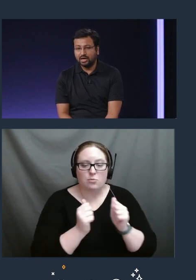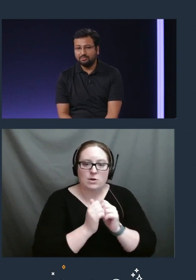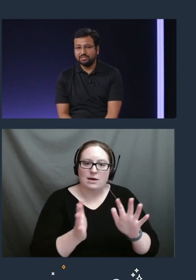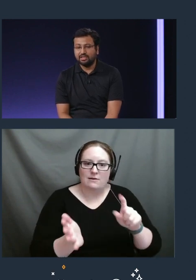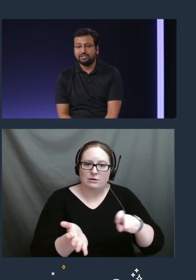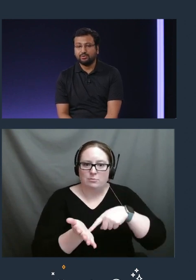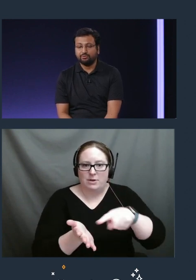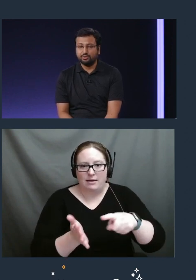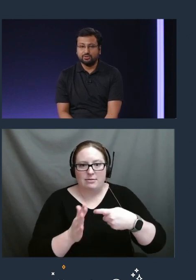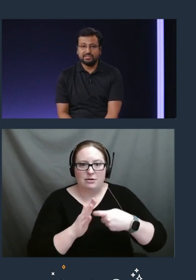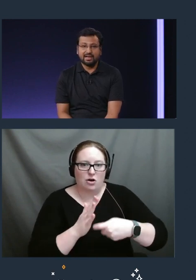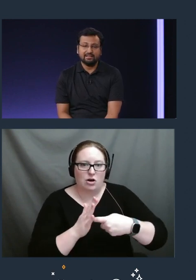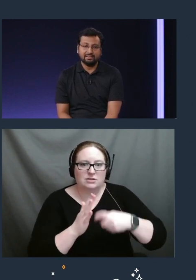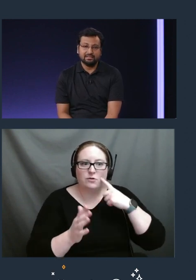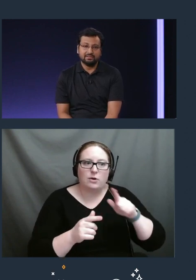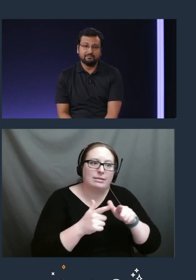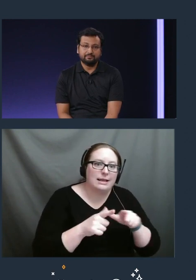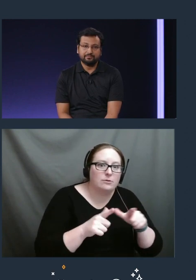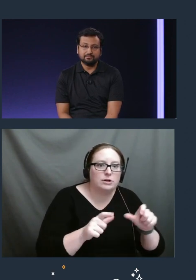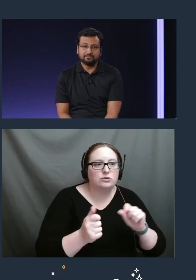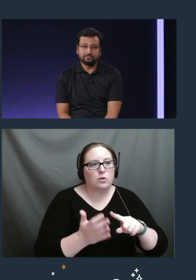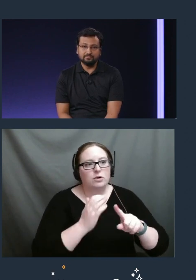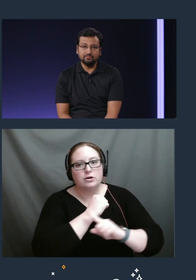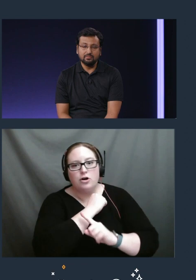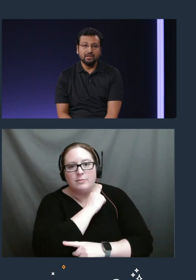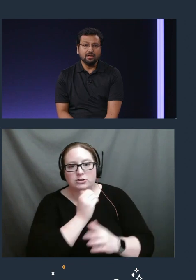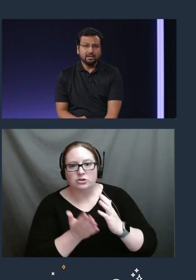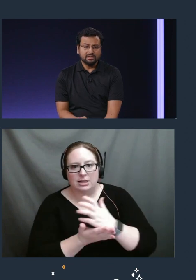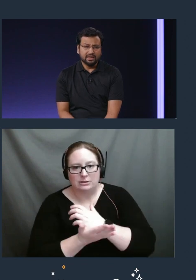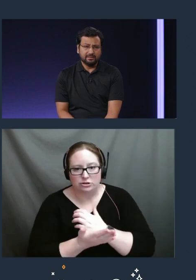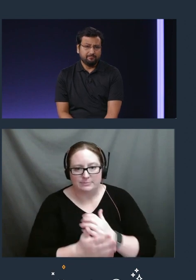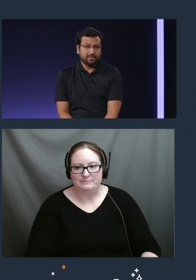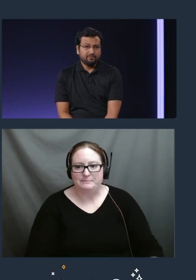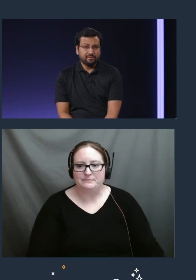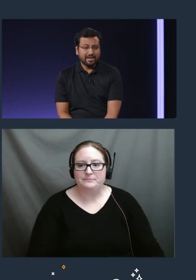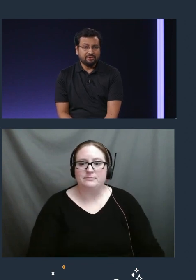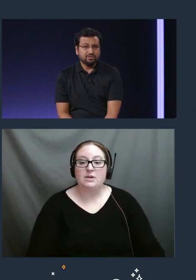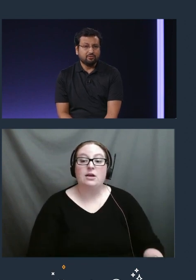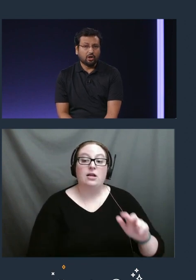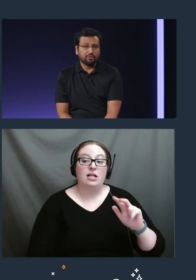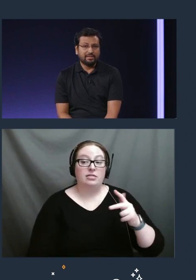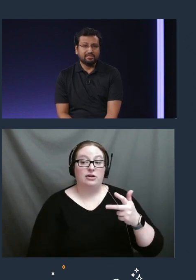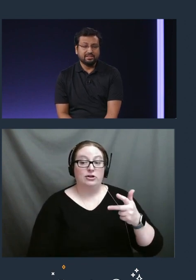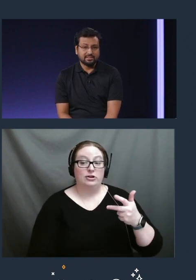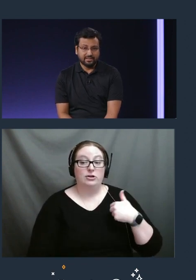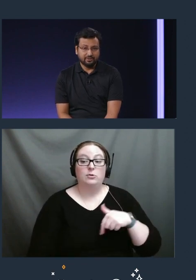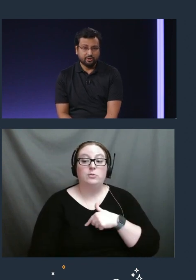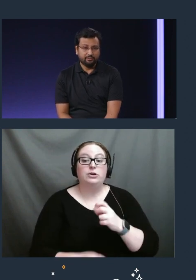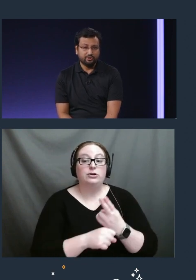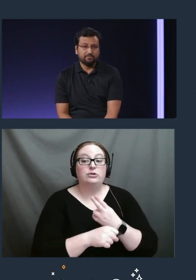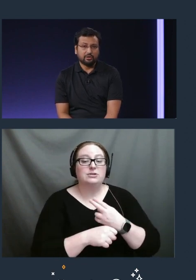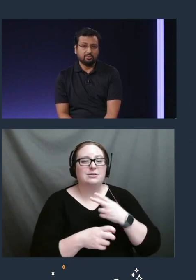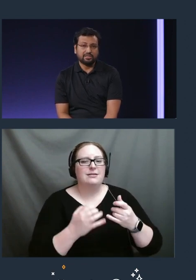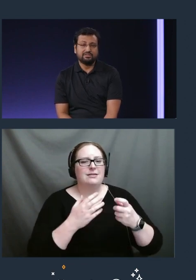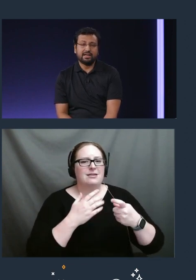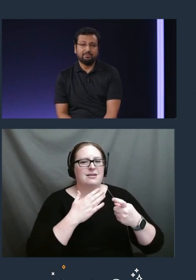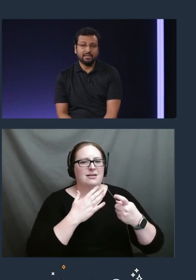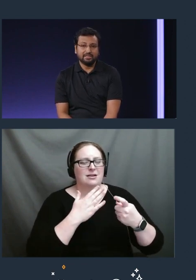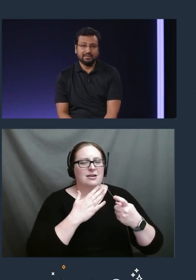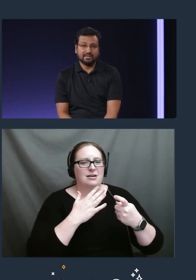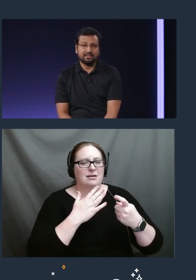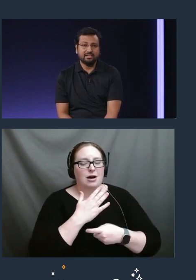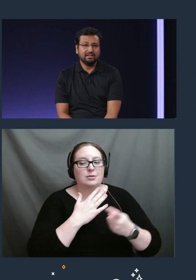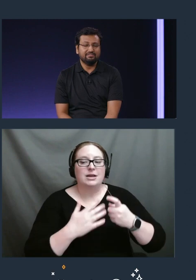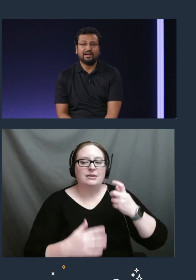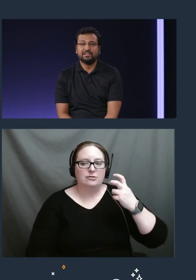or garbage collector to enforce those guarantees. Third, we make use of automated reasoning to improve Mount Point's